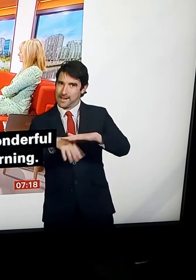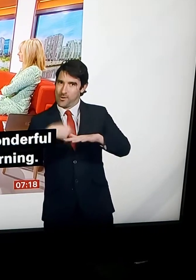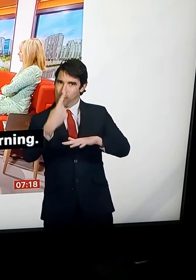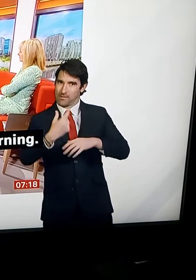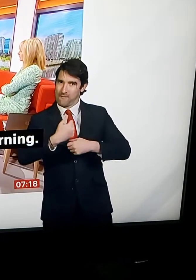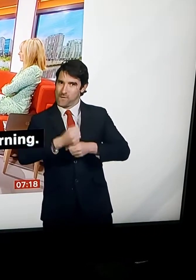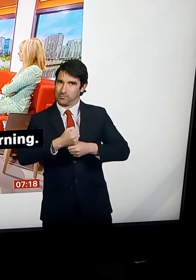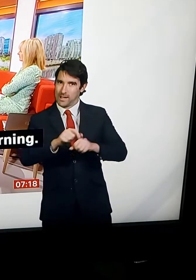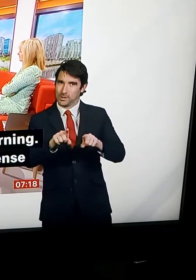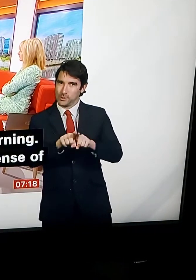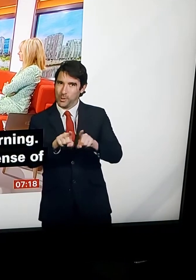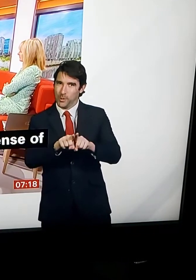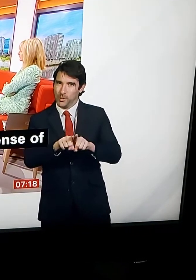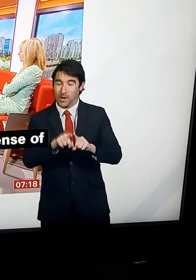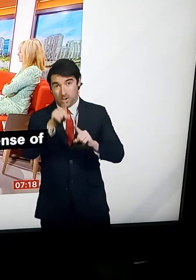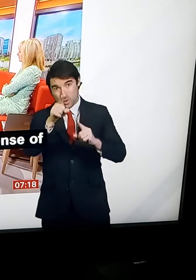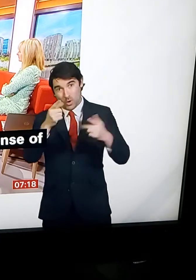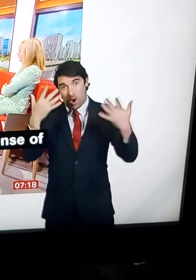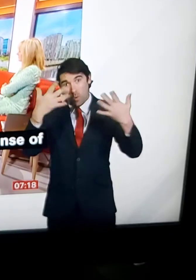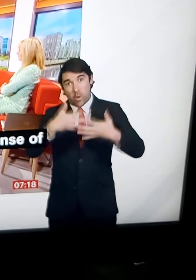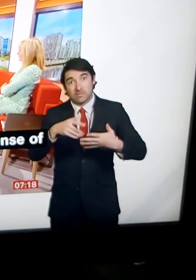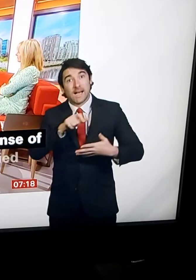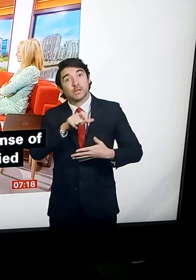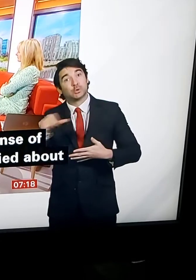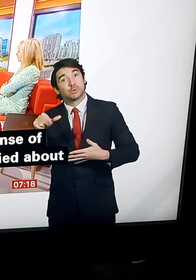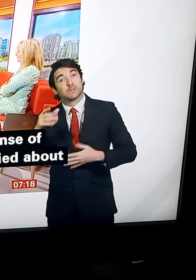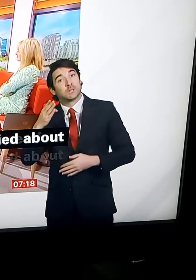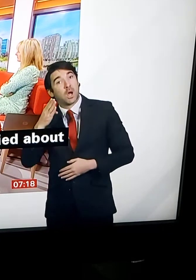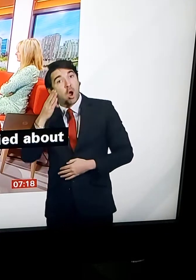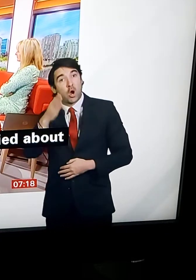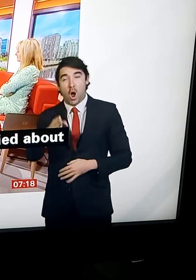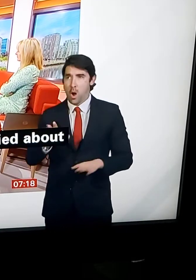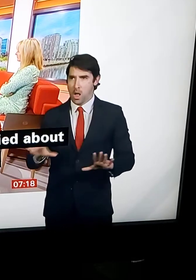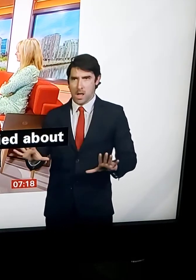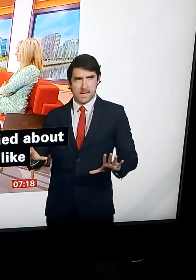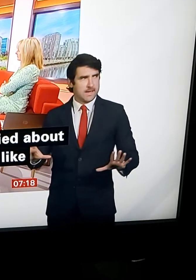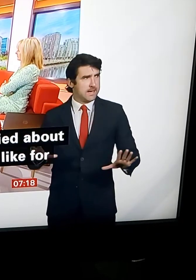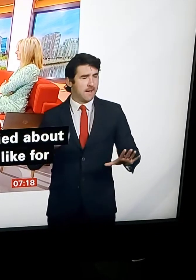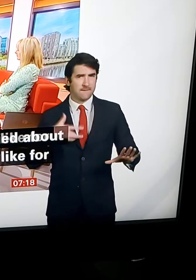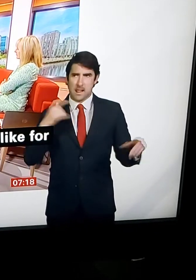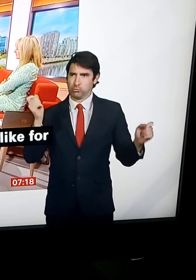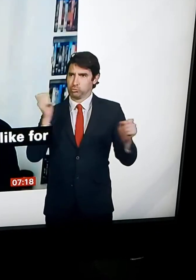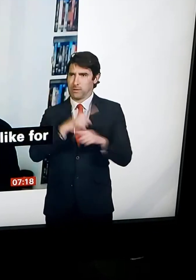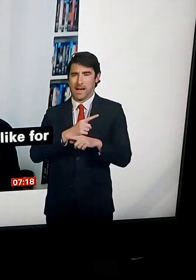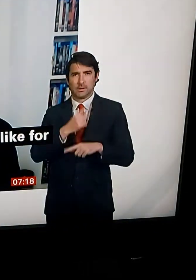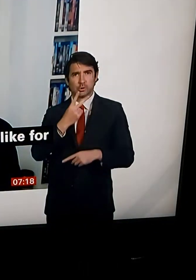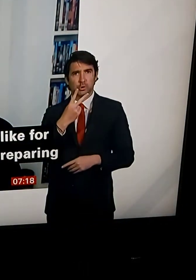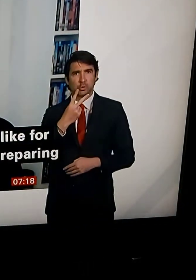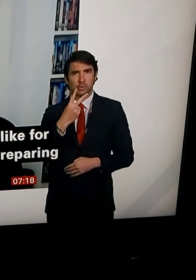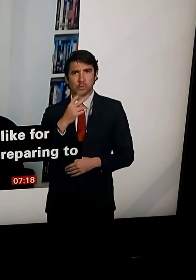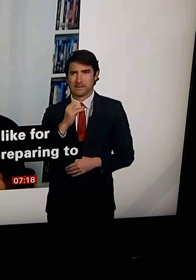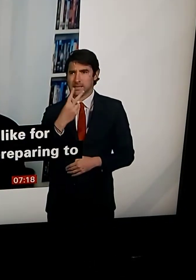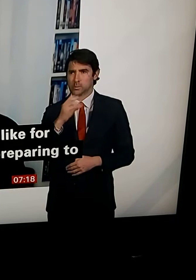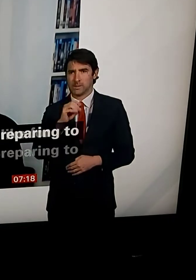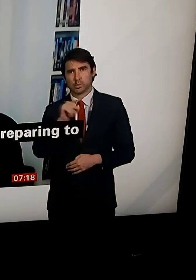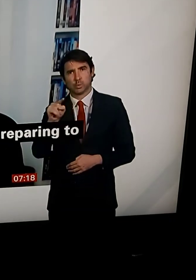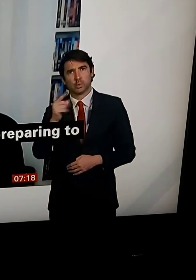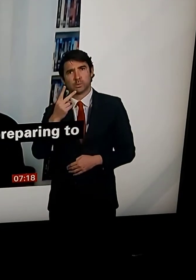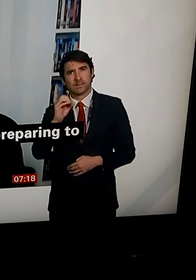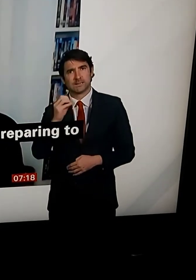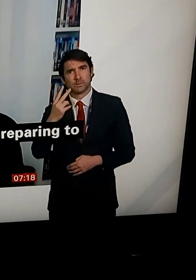for many students who are preparing to go for the first time in, say, 6 months' time? Are you worried about this next academic year? Well, I